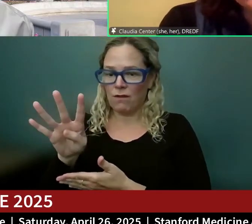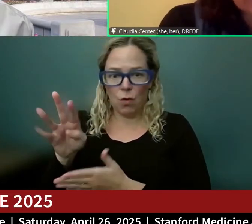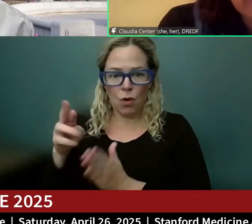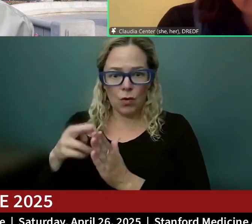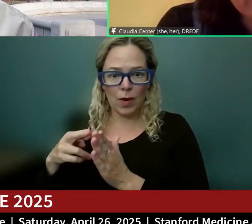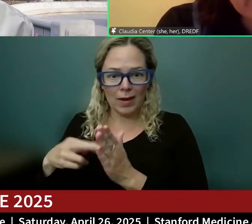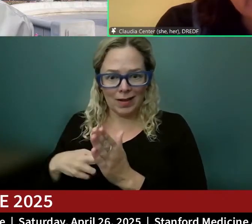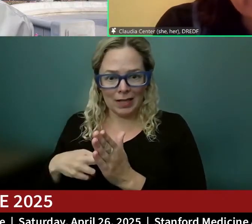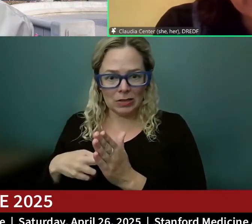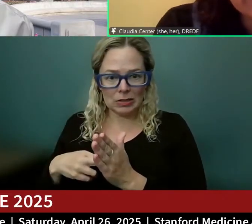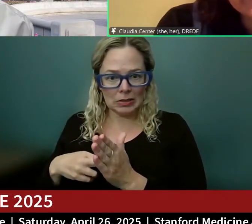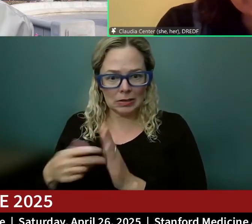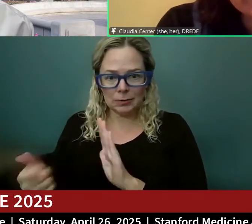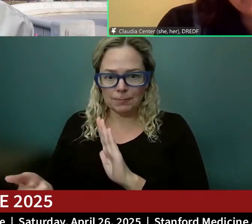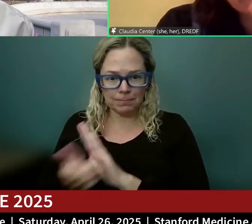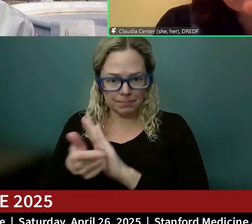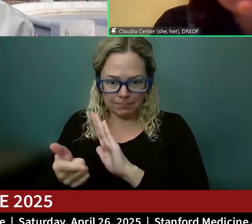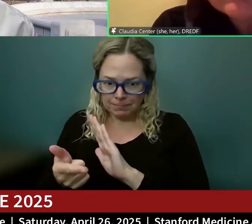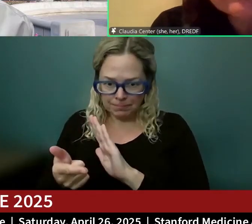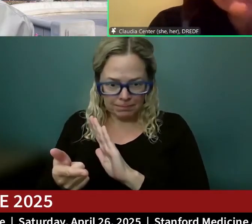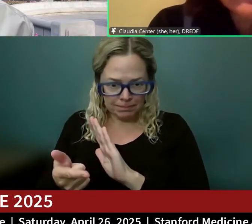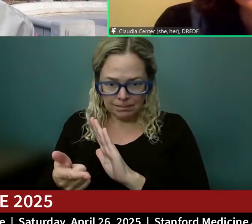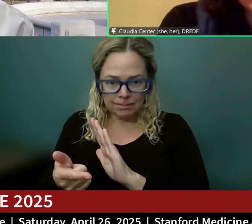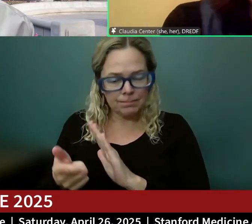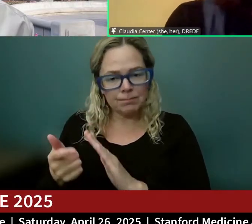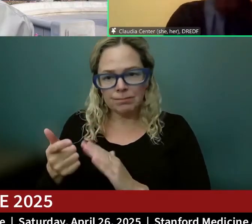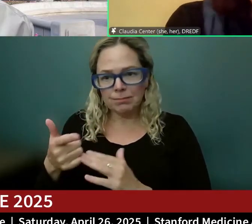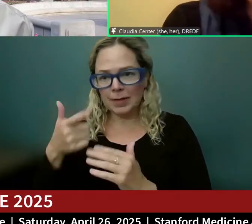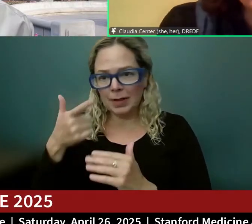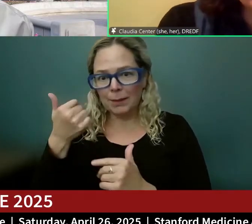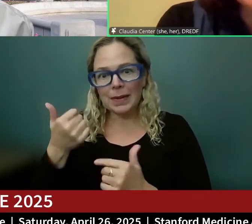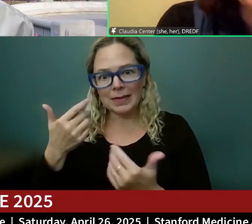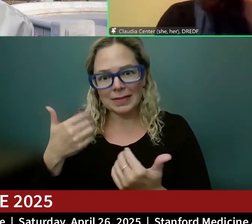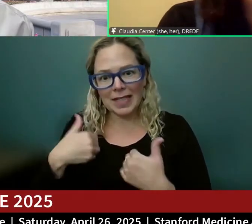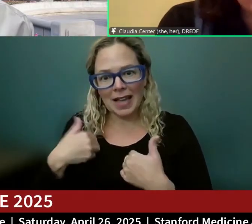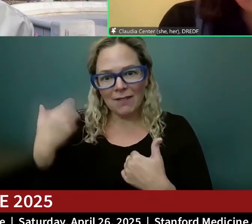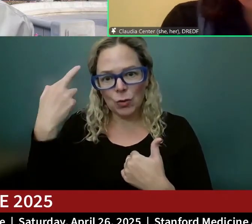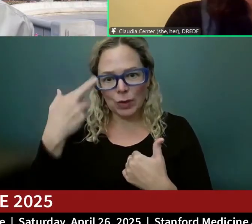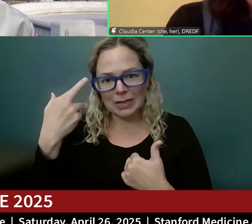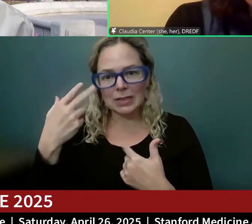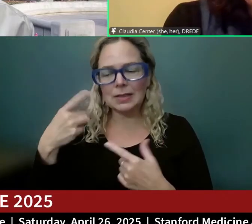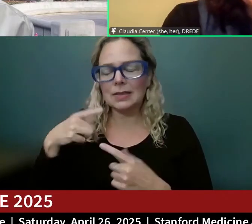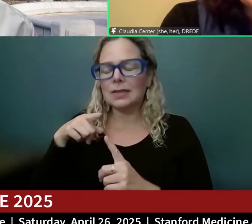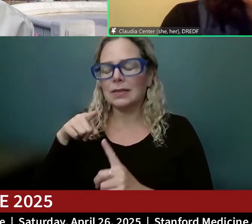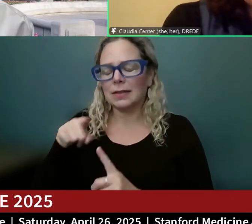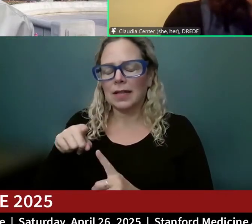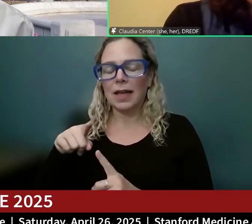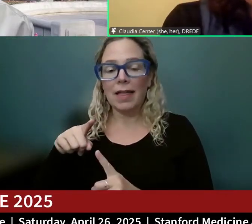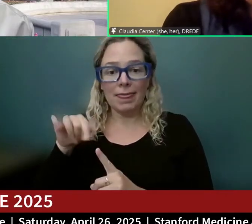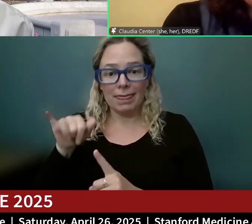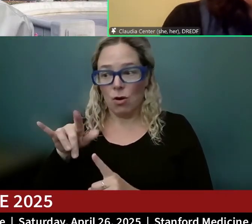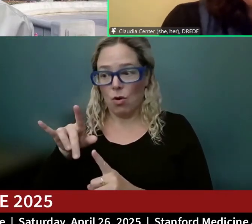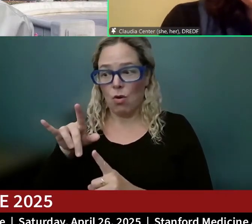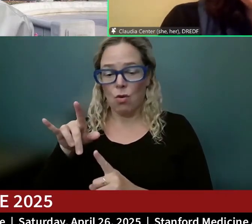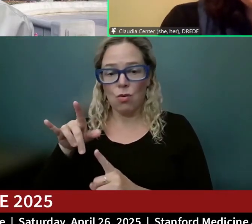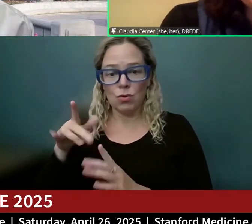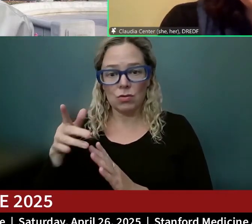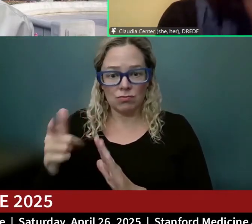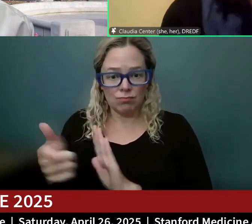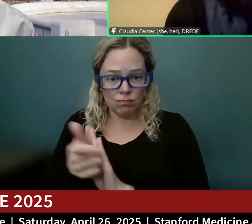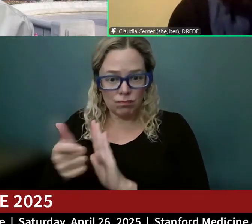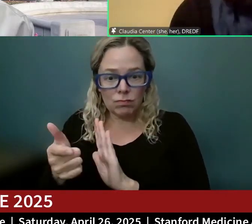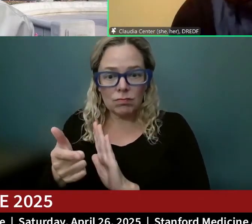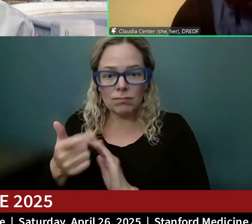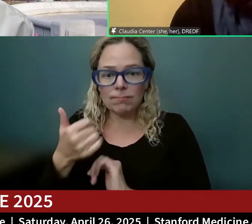were unlawful because they had reasons, but that they're unlawful and that Section